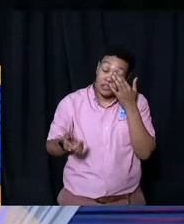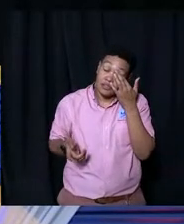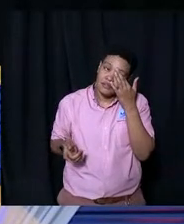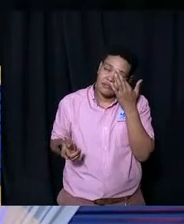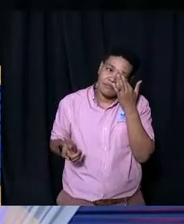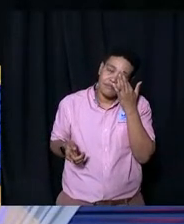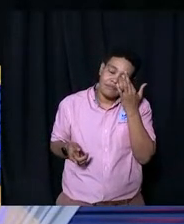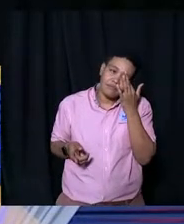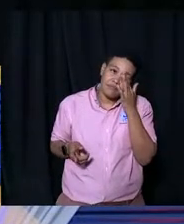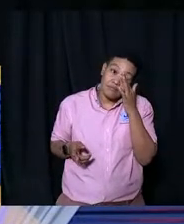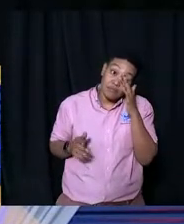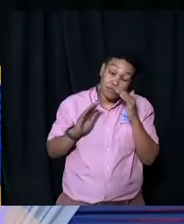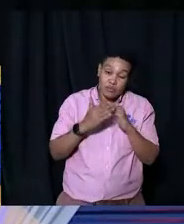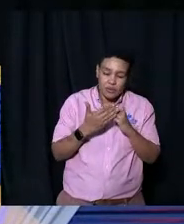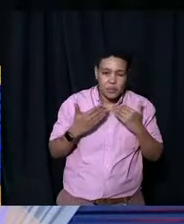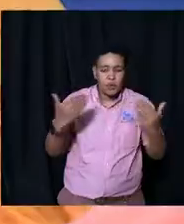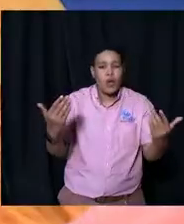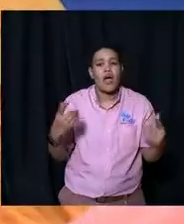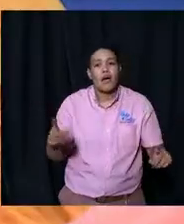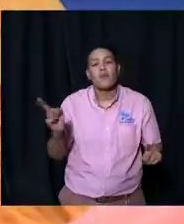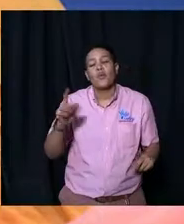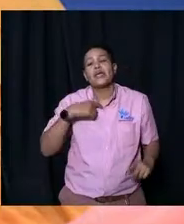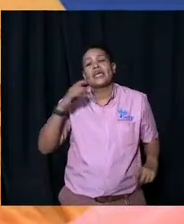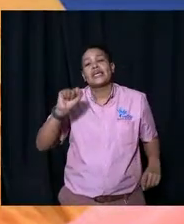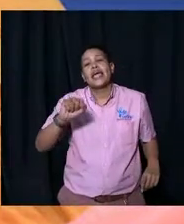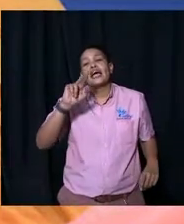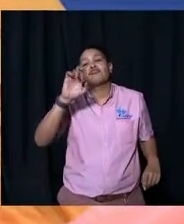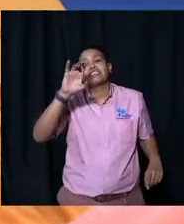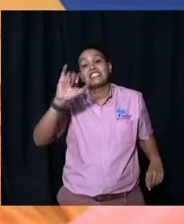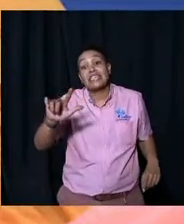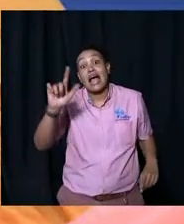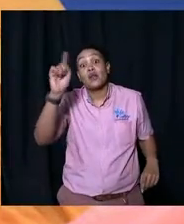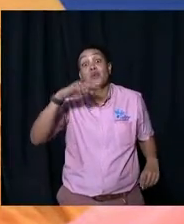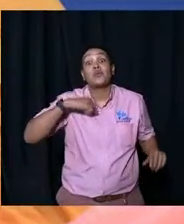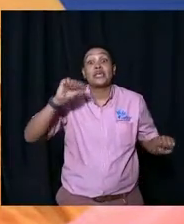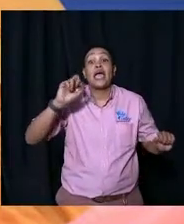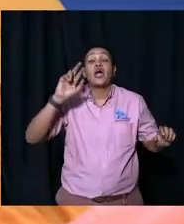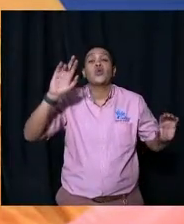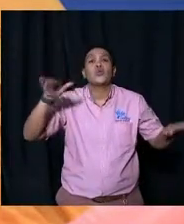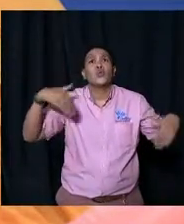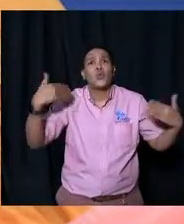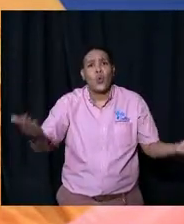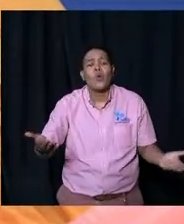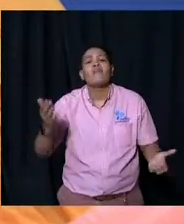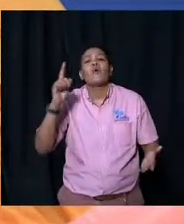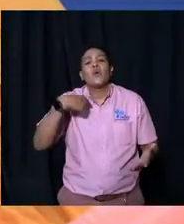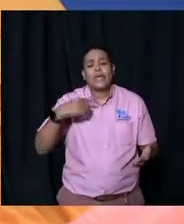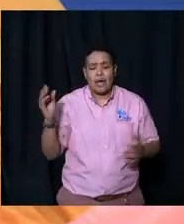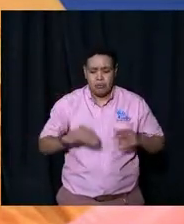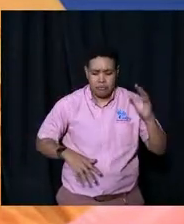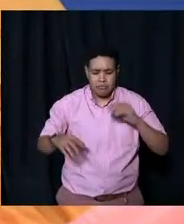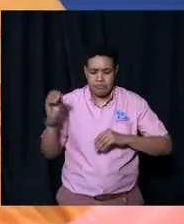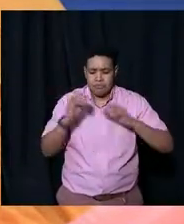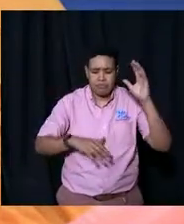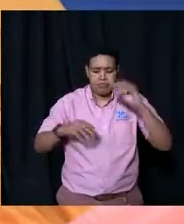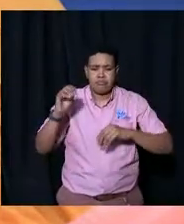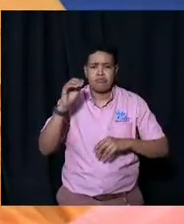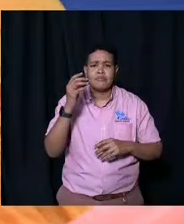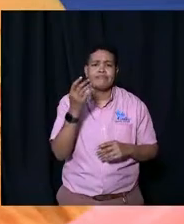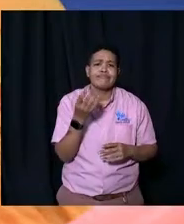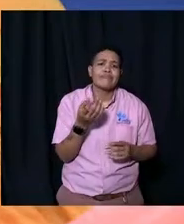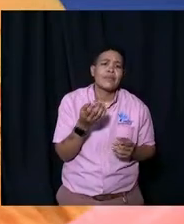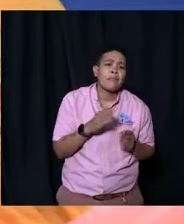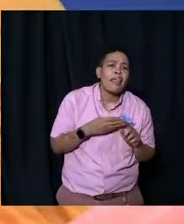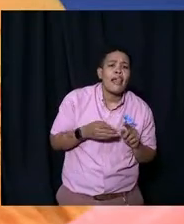the country to go there, where we can recycle, where we can reuse, where we can compost. That is also being encouraged. We do